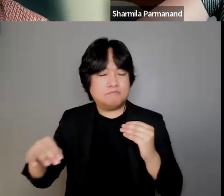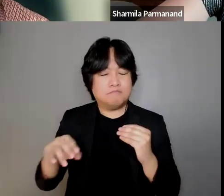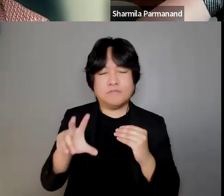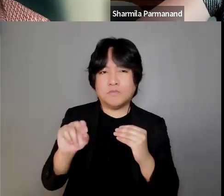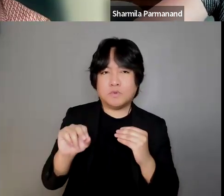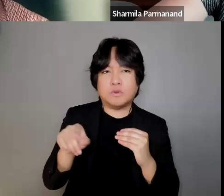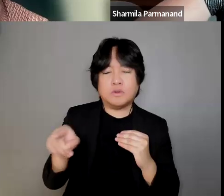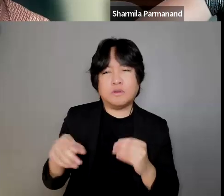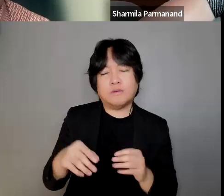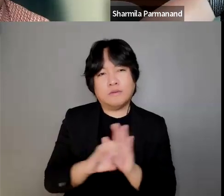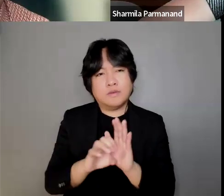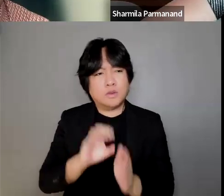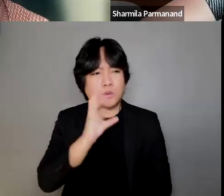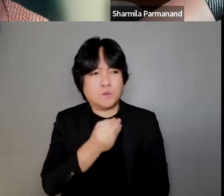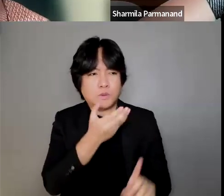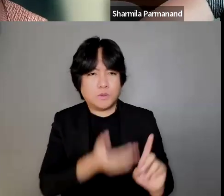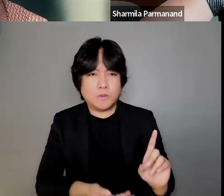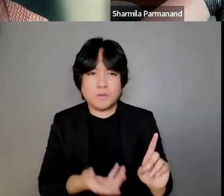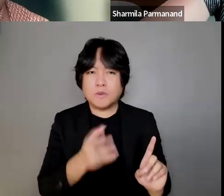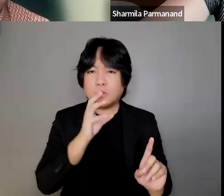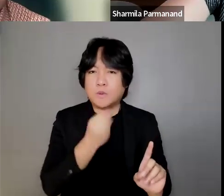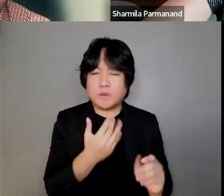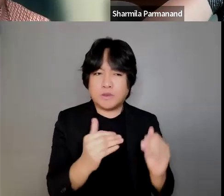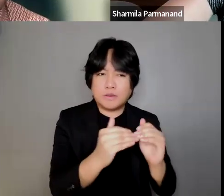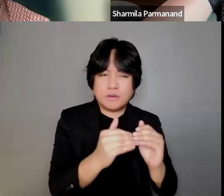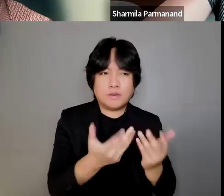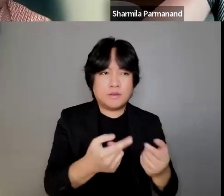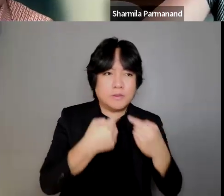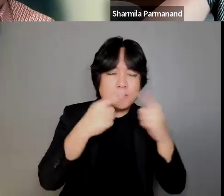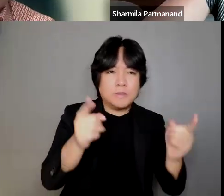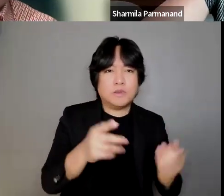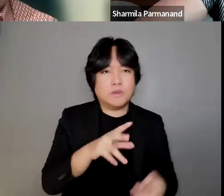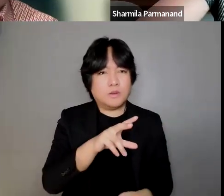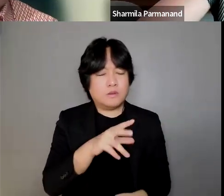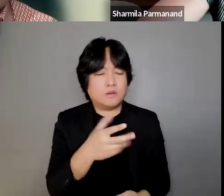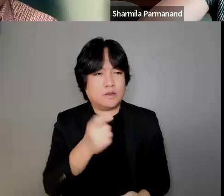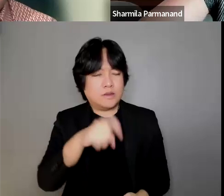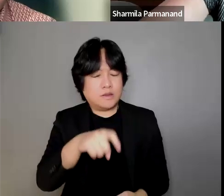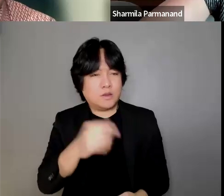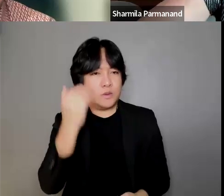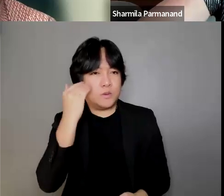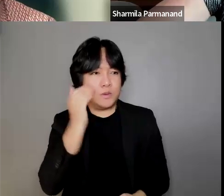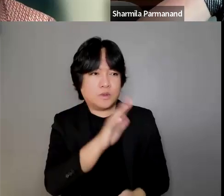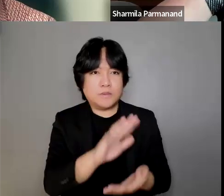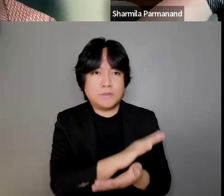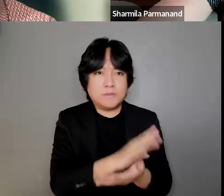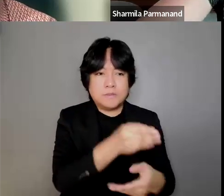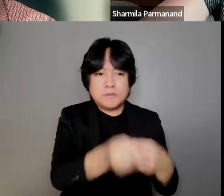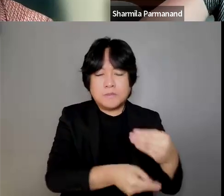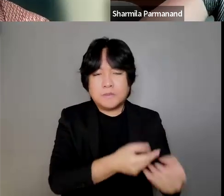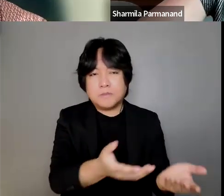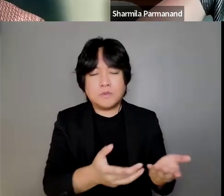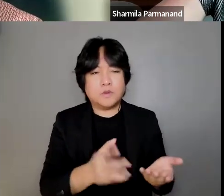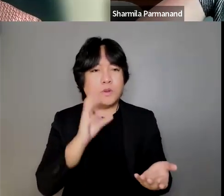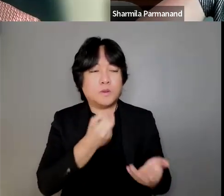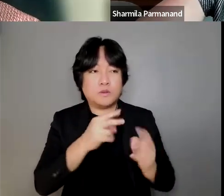credible? Who do you need to cite for your paper to get published? For example, who do you need to know to talk about your paper? Who